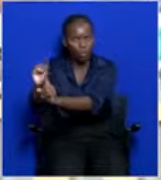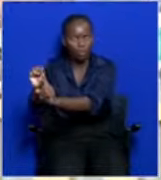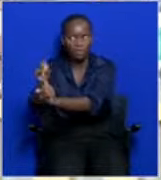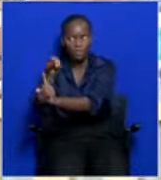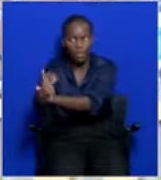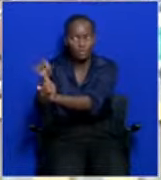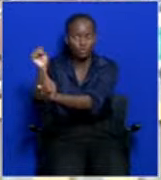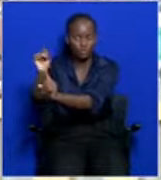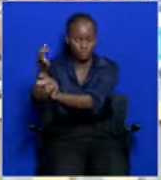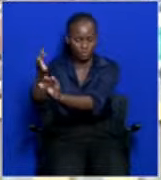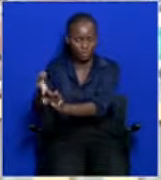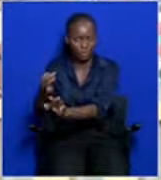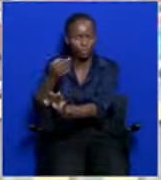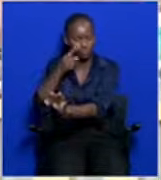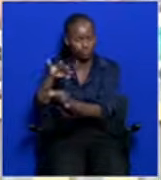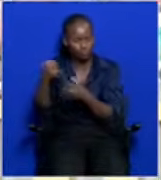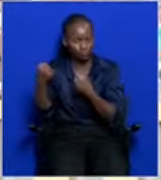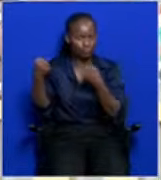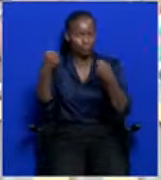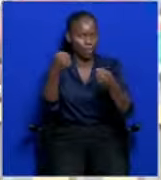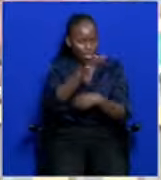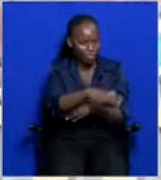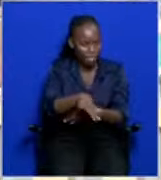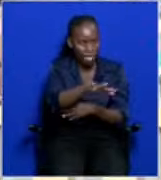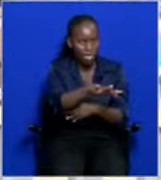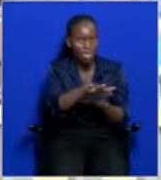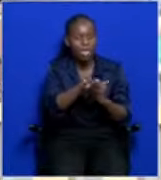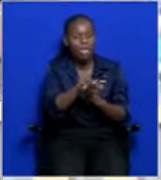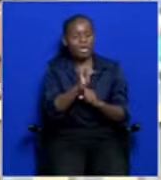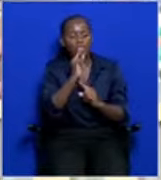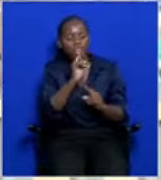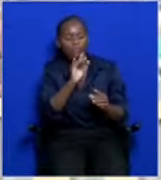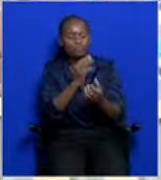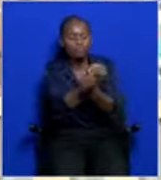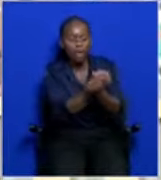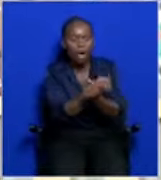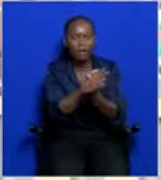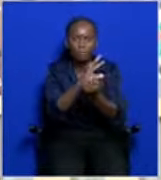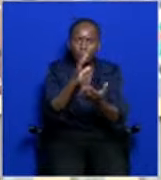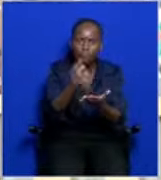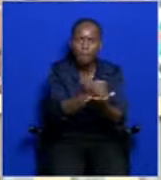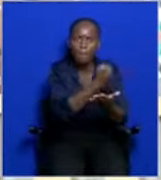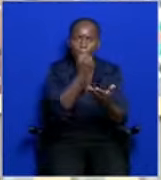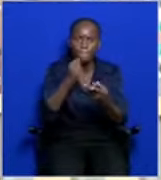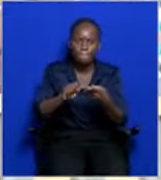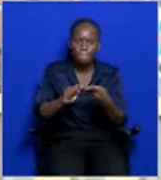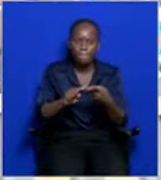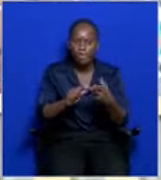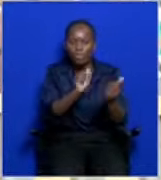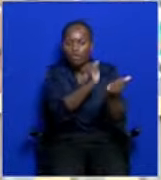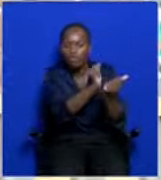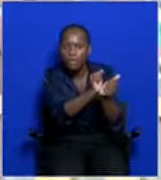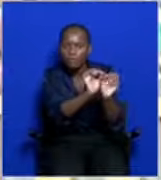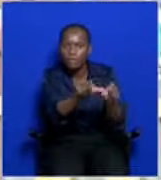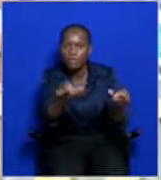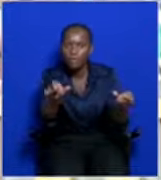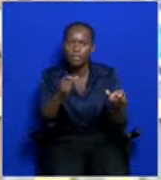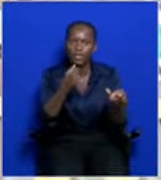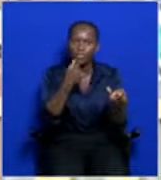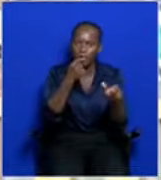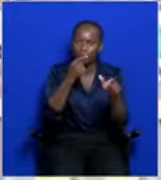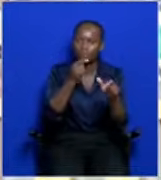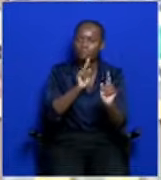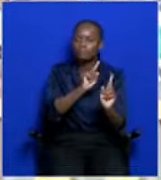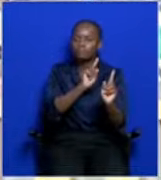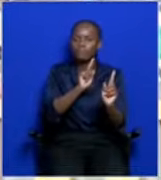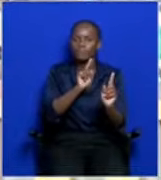arresting, taking possession of the property, and then going to record it and impounding in accordance